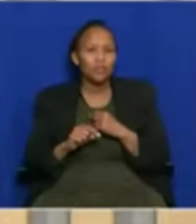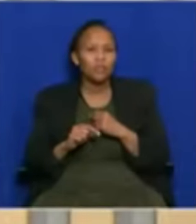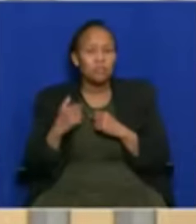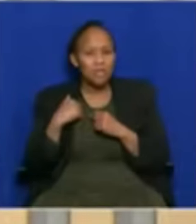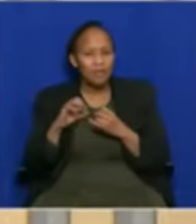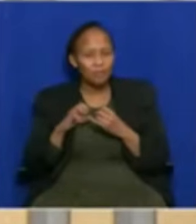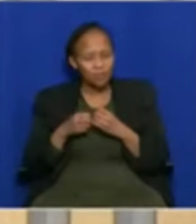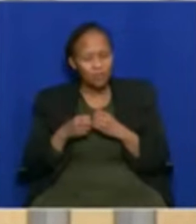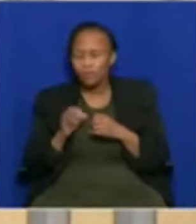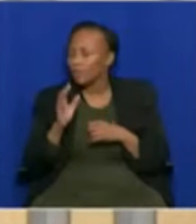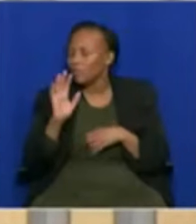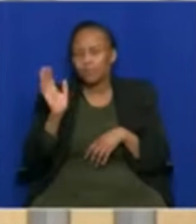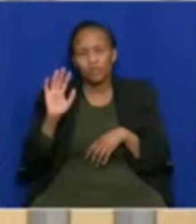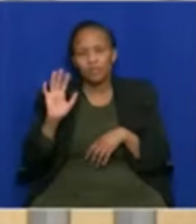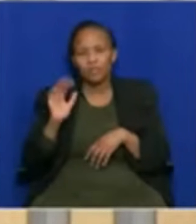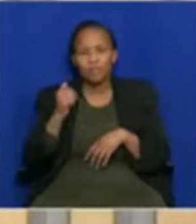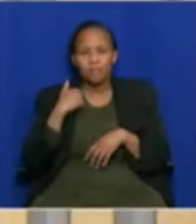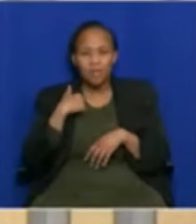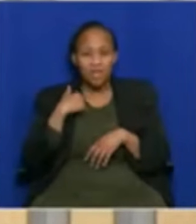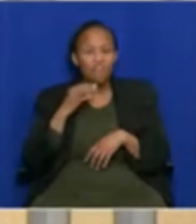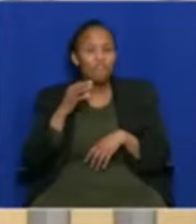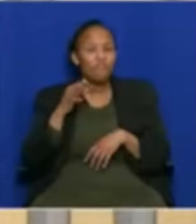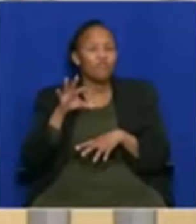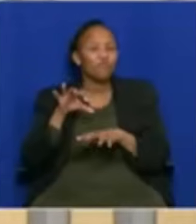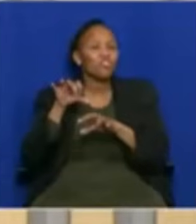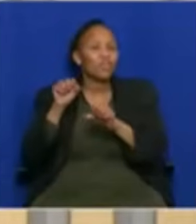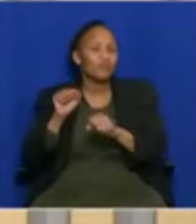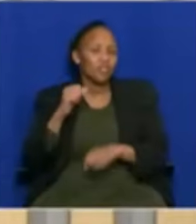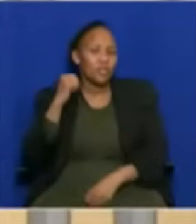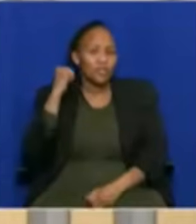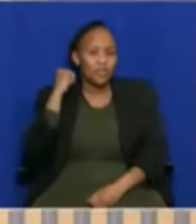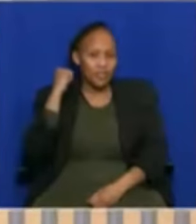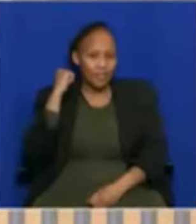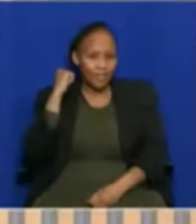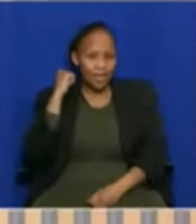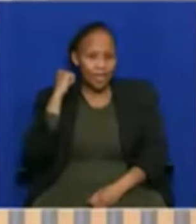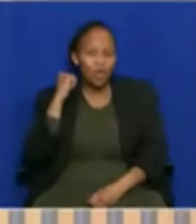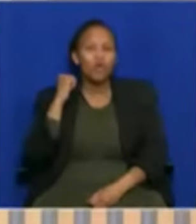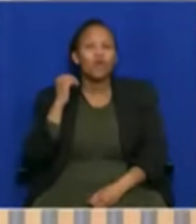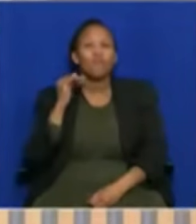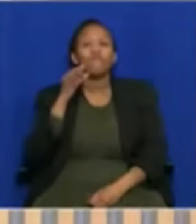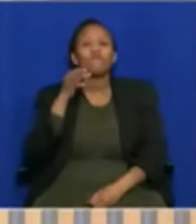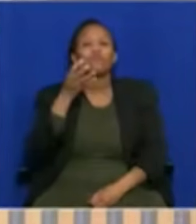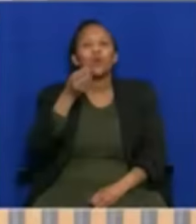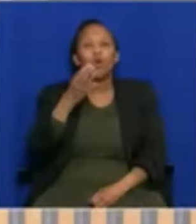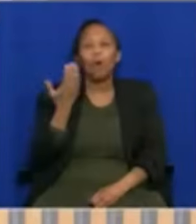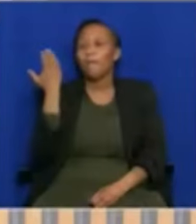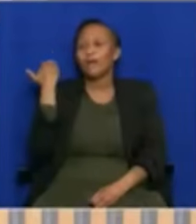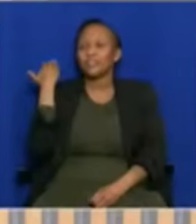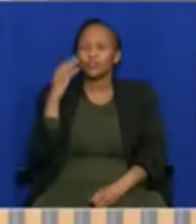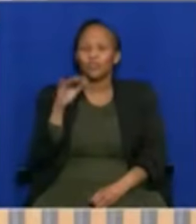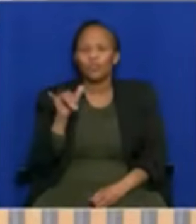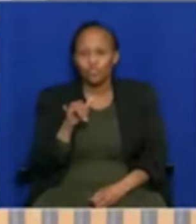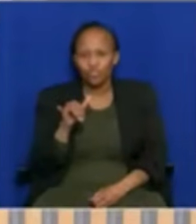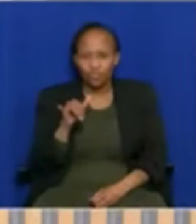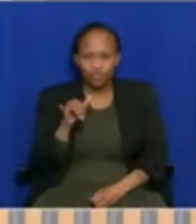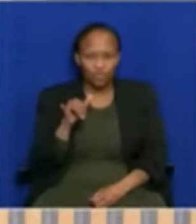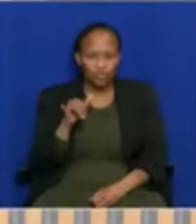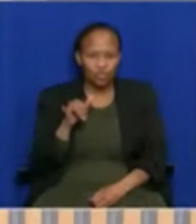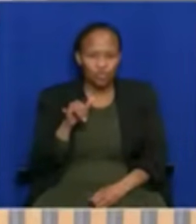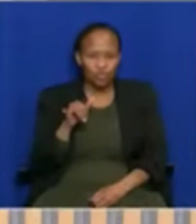future capture, as you said yesterday, or past capture? I just need to be clear. No. Future capture? No. Past